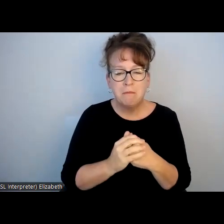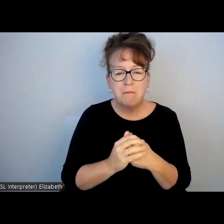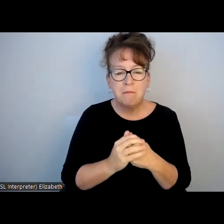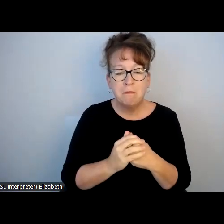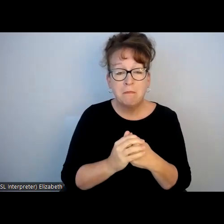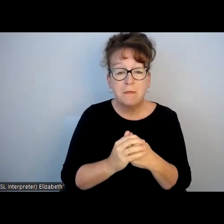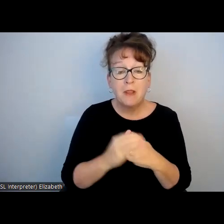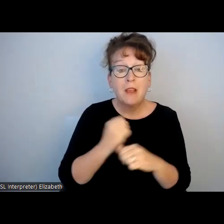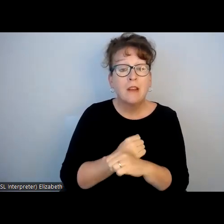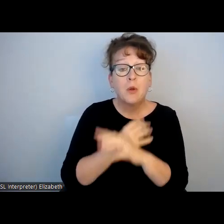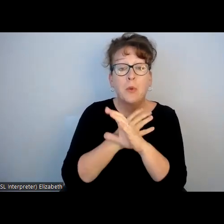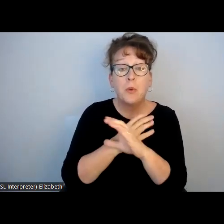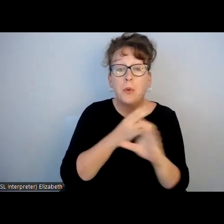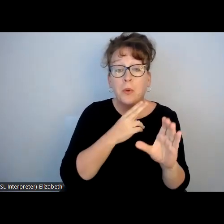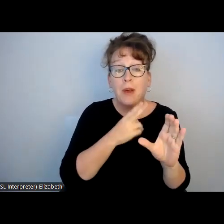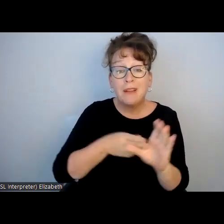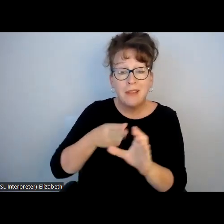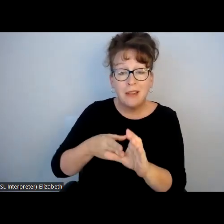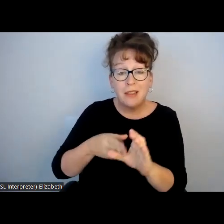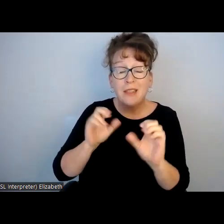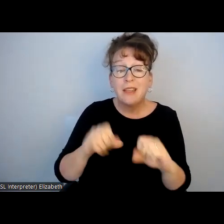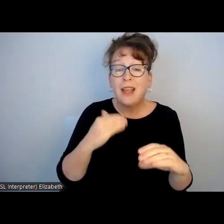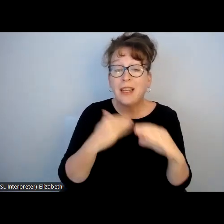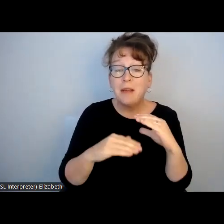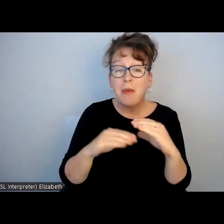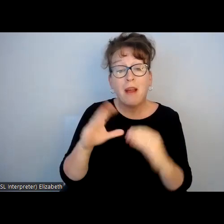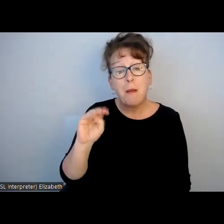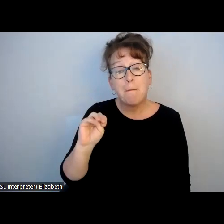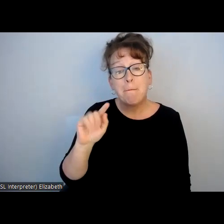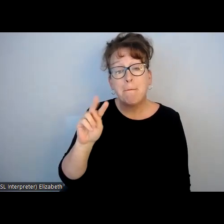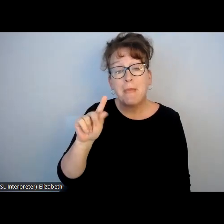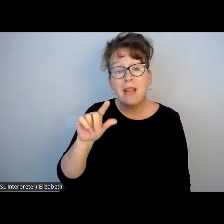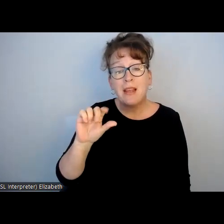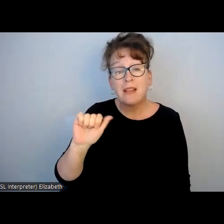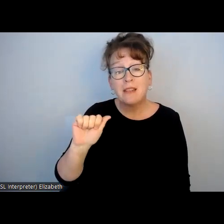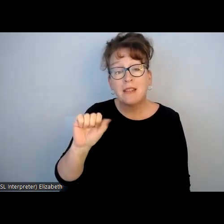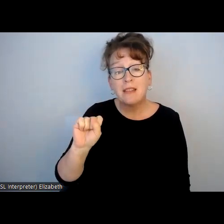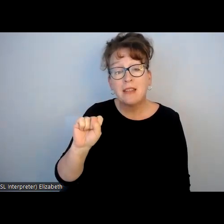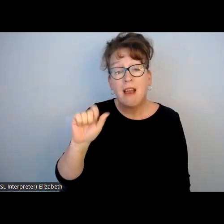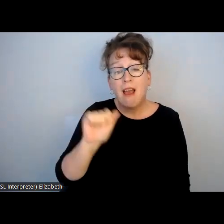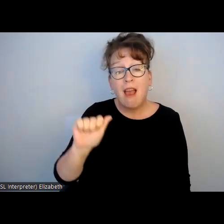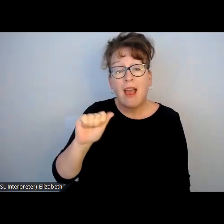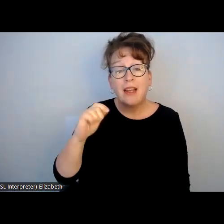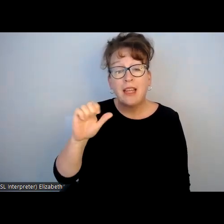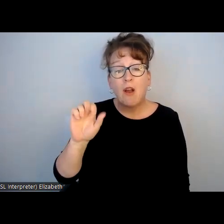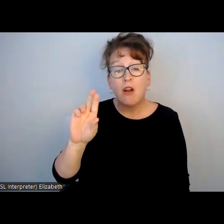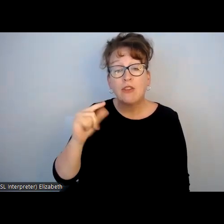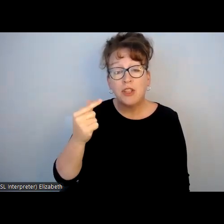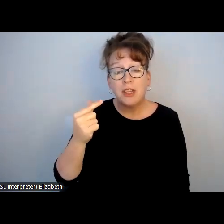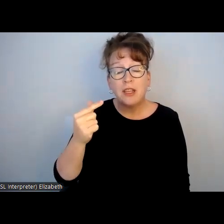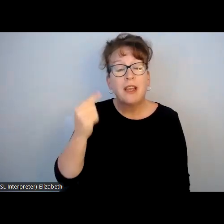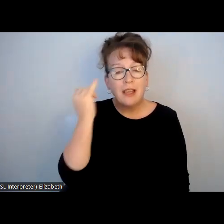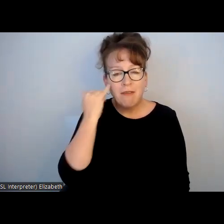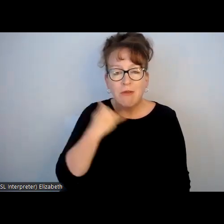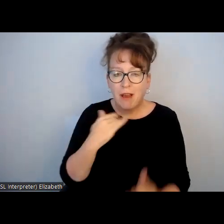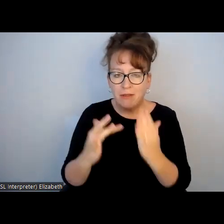Virtual attendees can email meetings@erg.com, which I will put in the chat shortly, with any technical questions related to the meeting